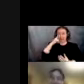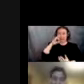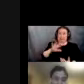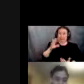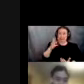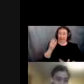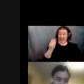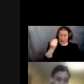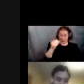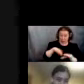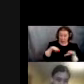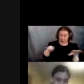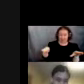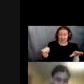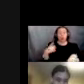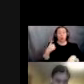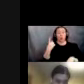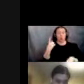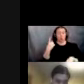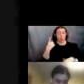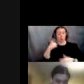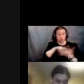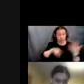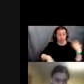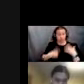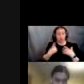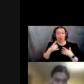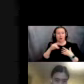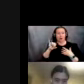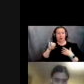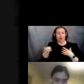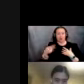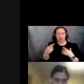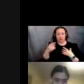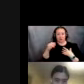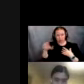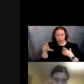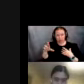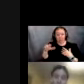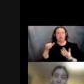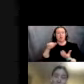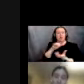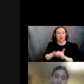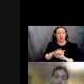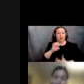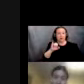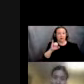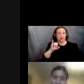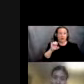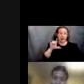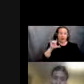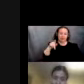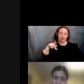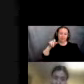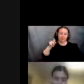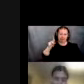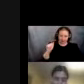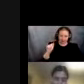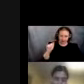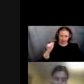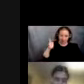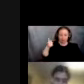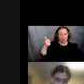And one of their children, Joseph Jr., married Elika Pekka, who was the adopted daughter